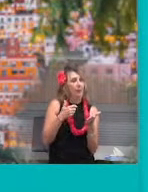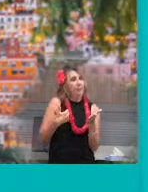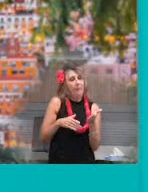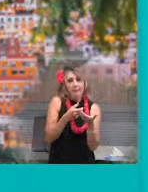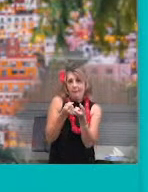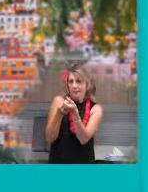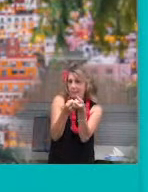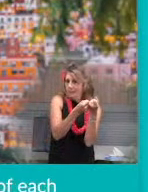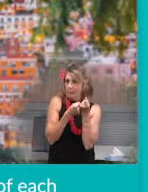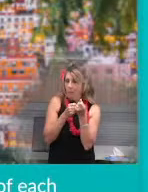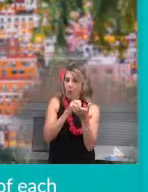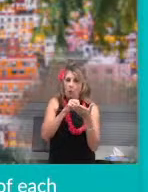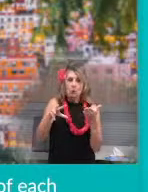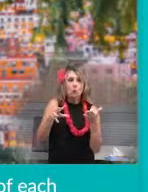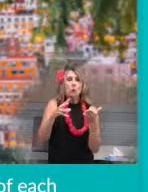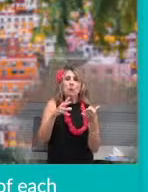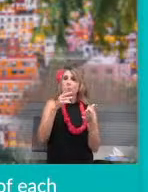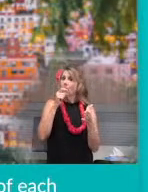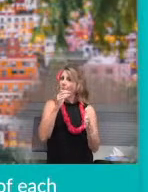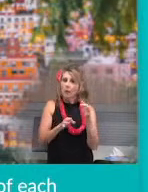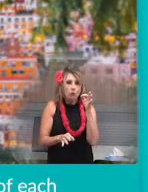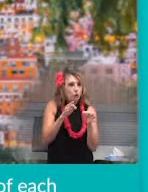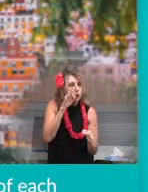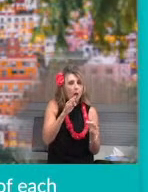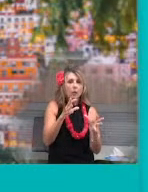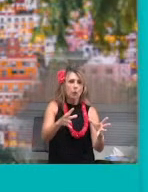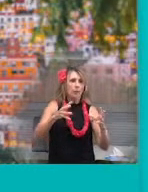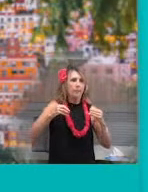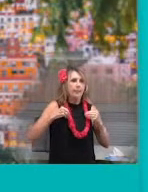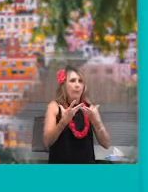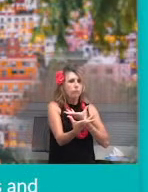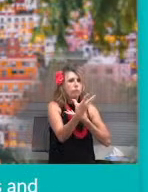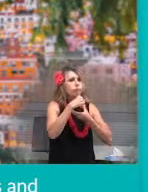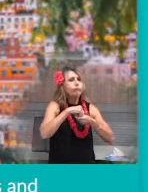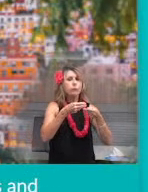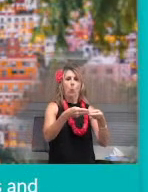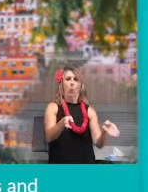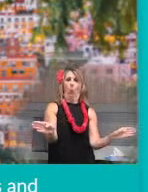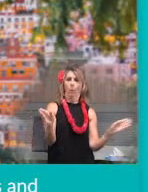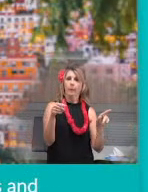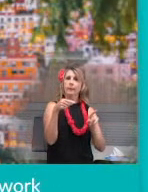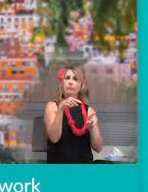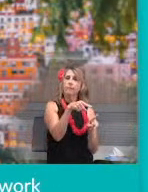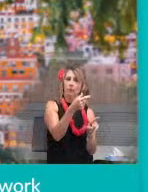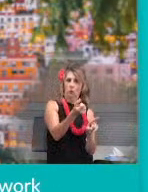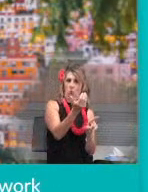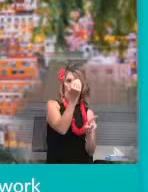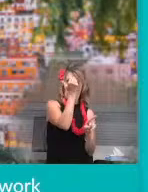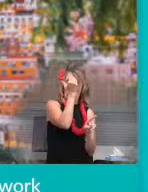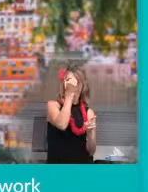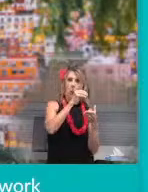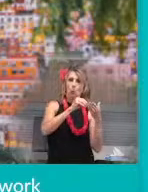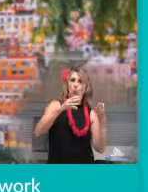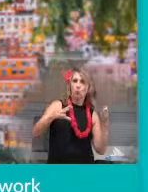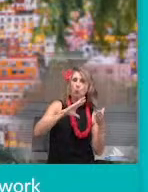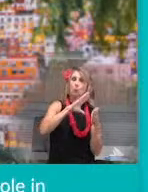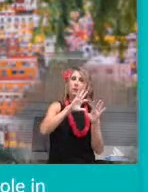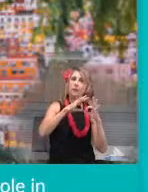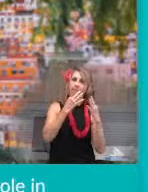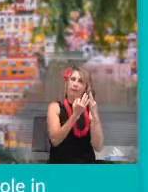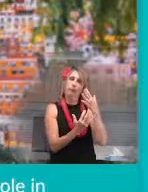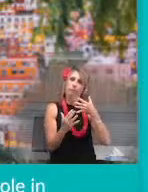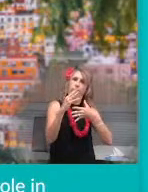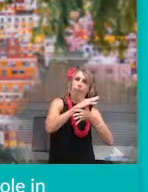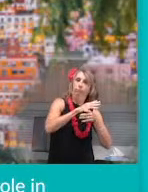one who is inclusive, non-judgmental, and accepting of each person. She understood that students and families are the center of our work,